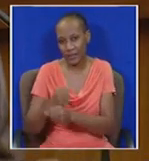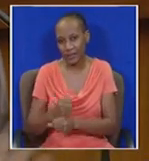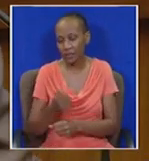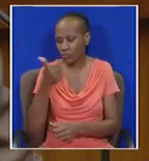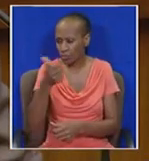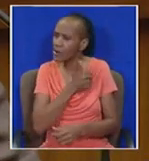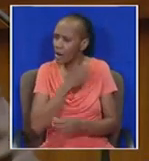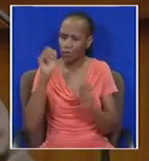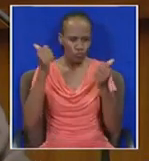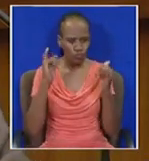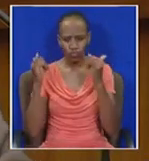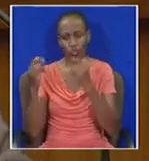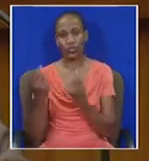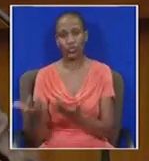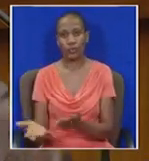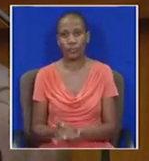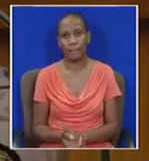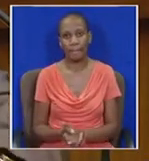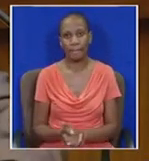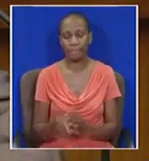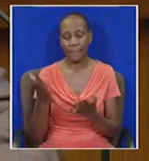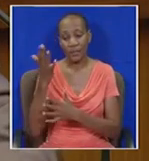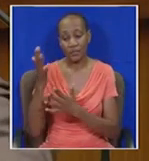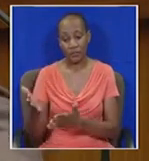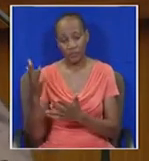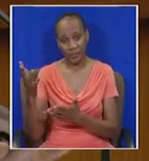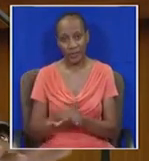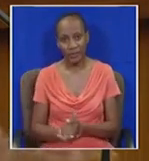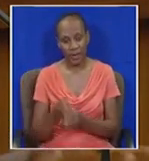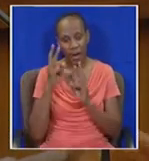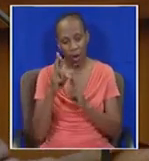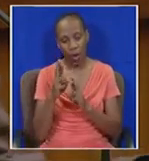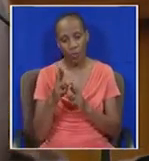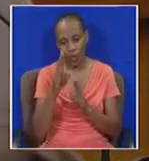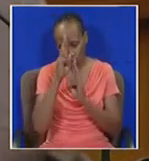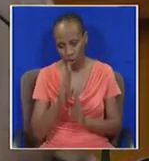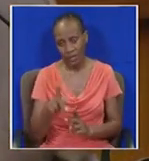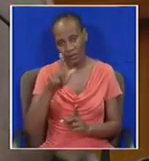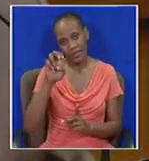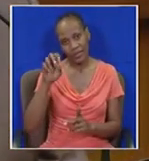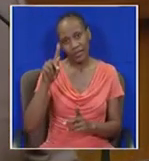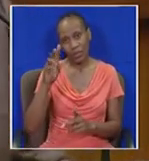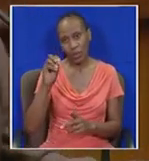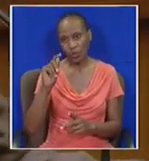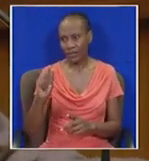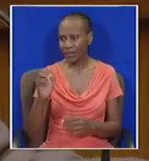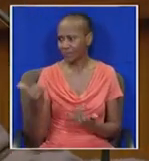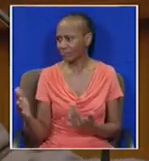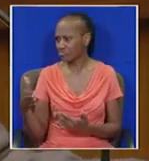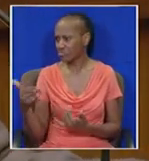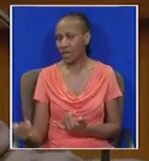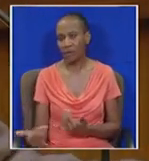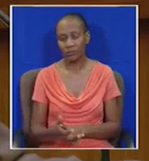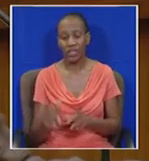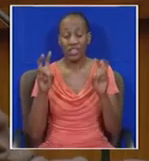year. I so wish, Honorable Speaker, that the Honorable Likota was still around here. The land